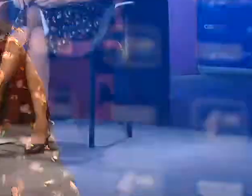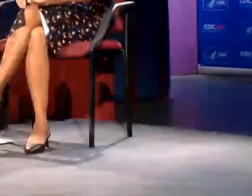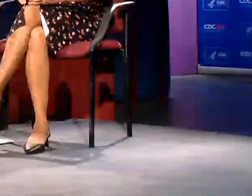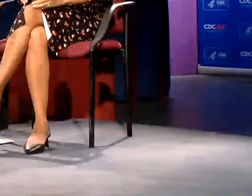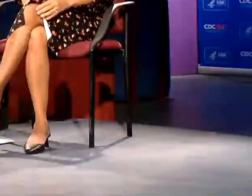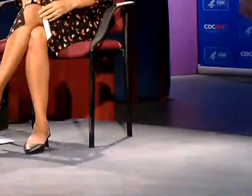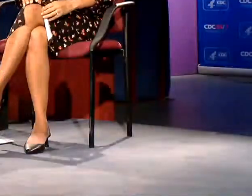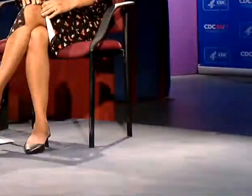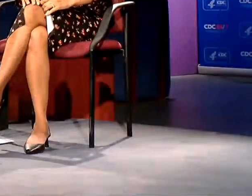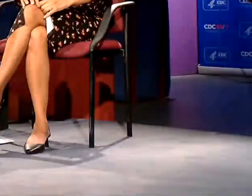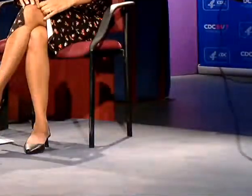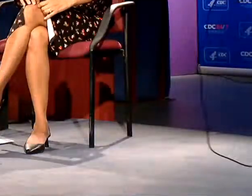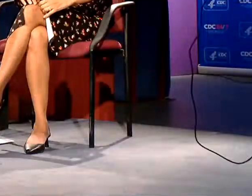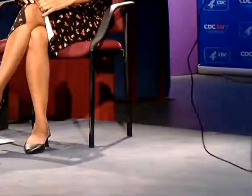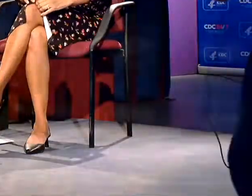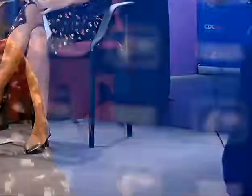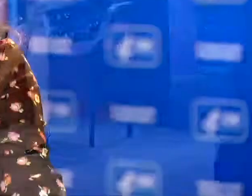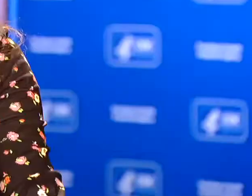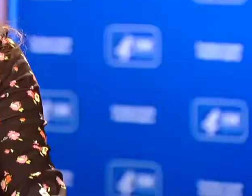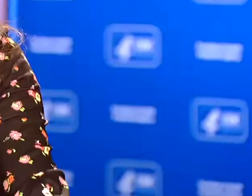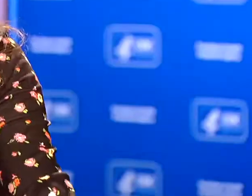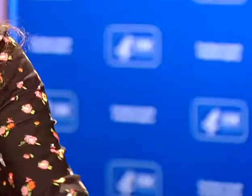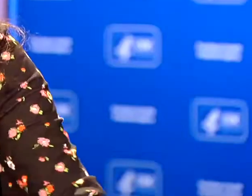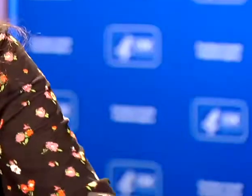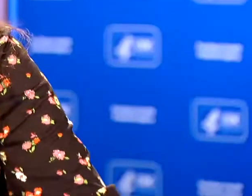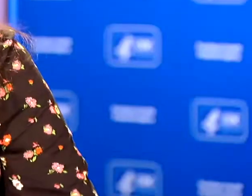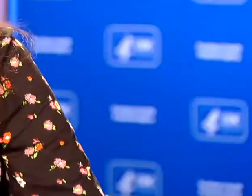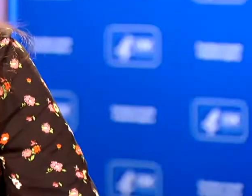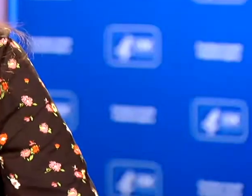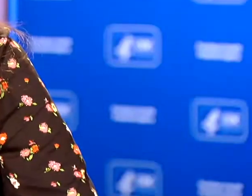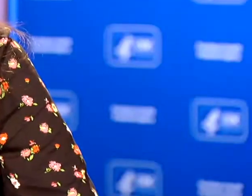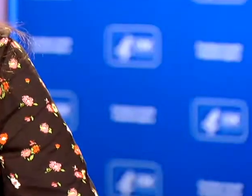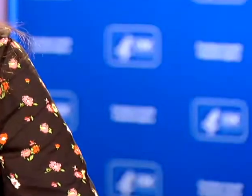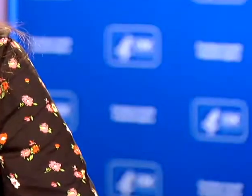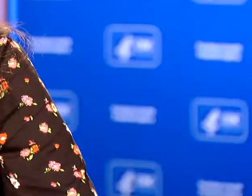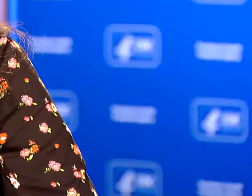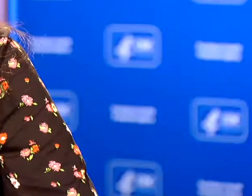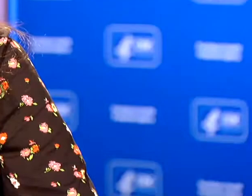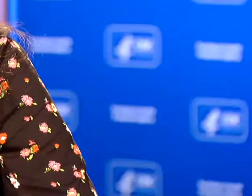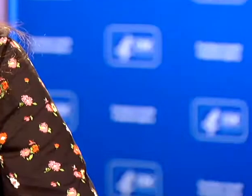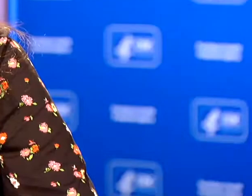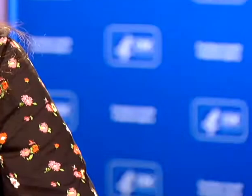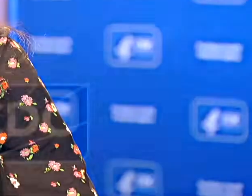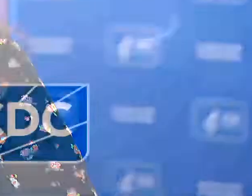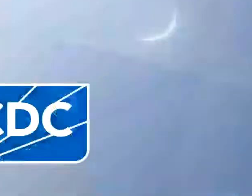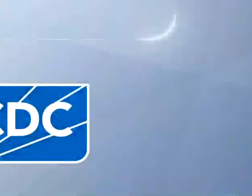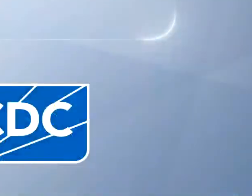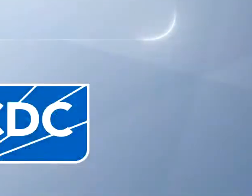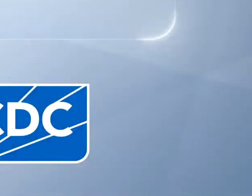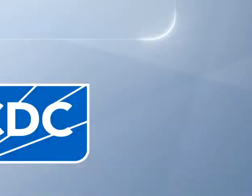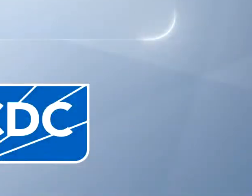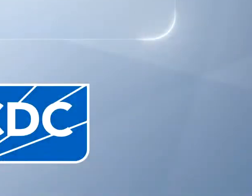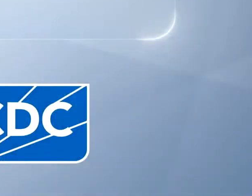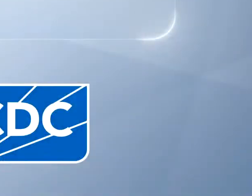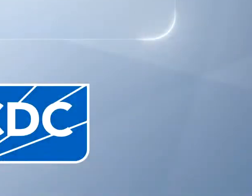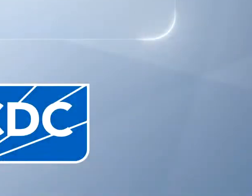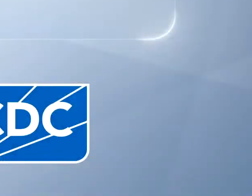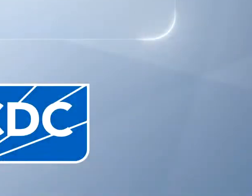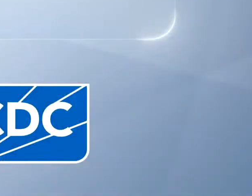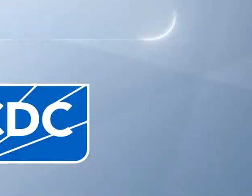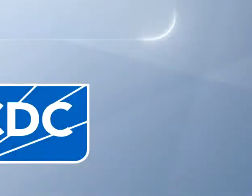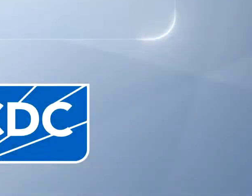you there. right. Okay. I will probably give you the wrap up. Okay. Like what's is it questions at the end? It's going to be